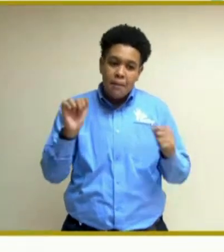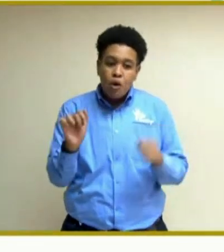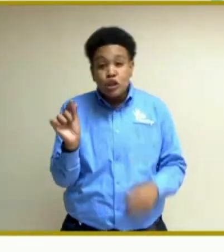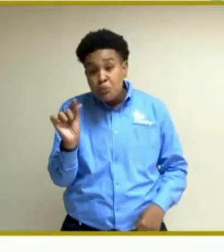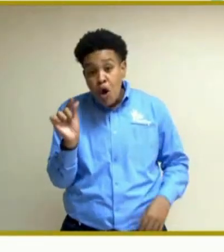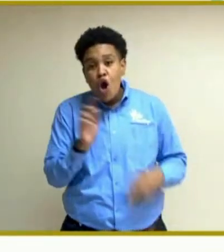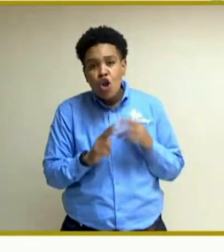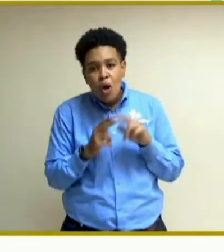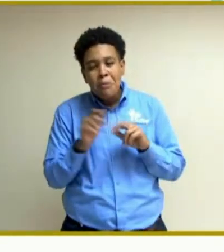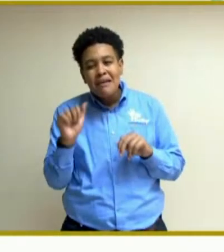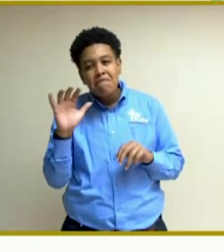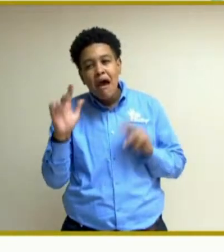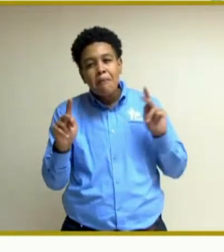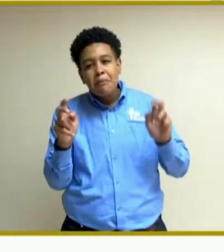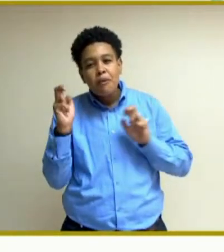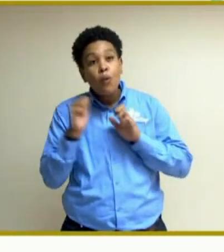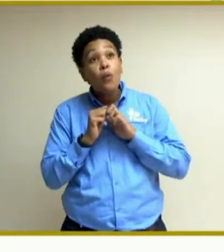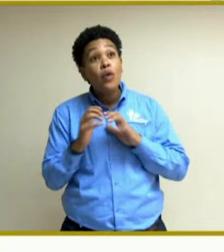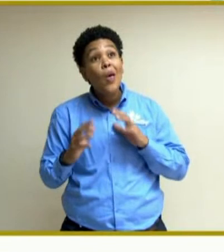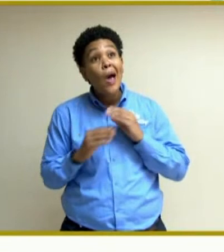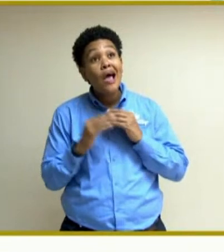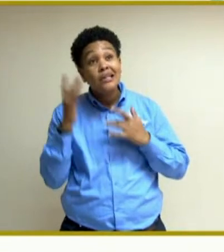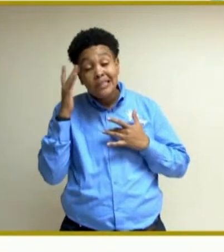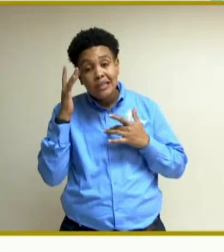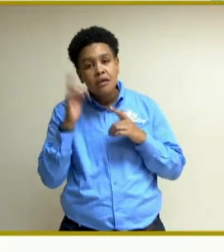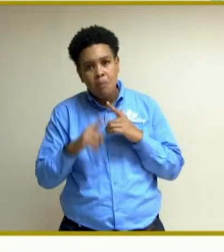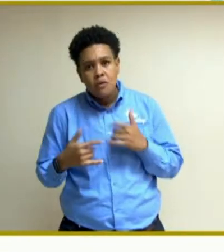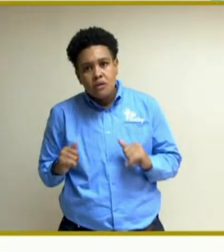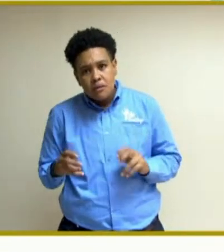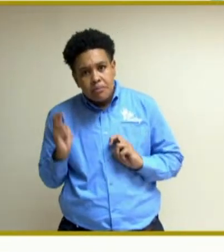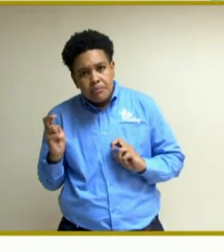but the risk is still there. So we all have to be careful.